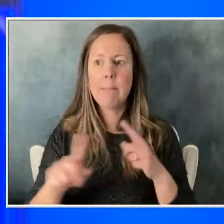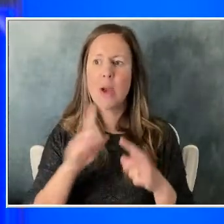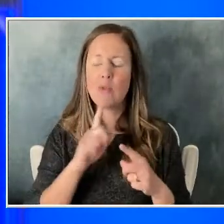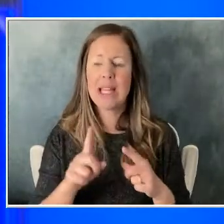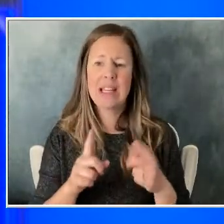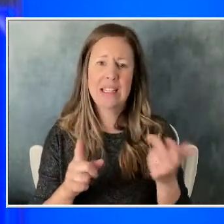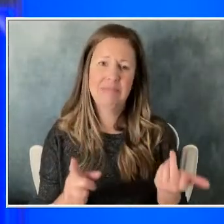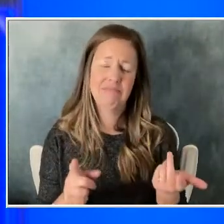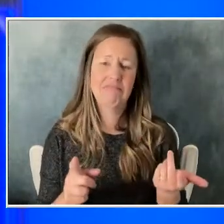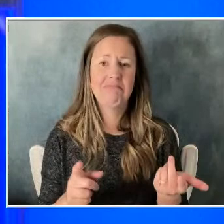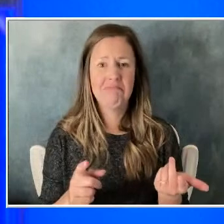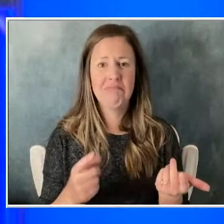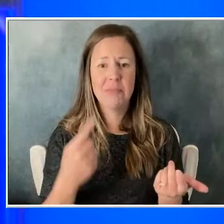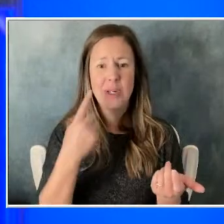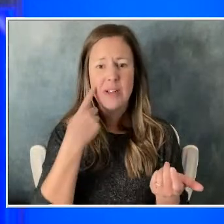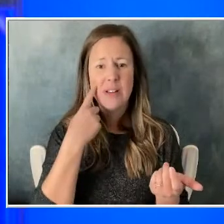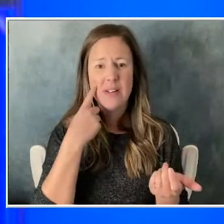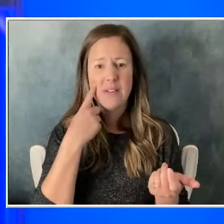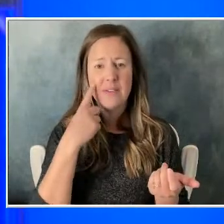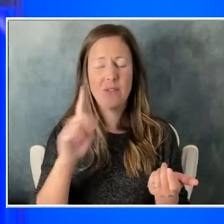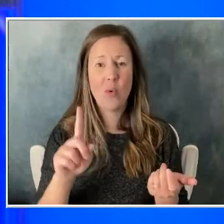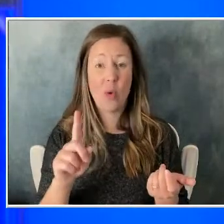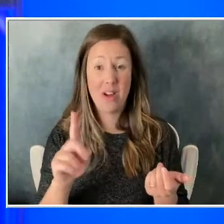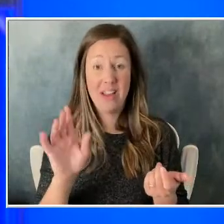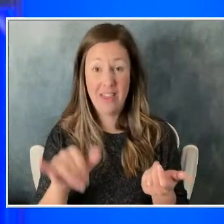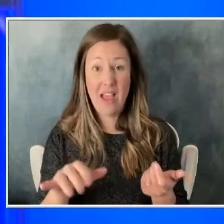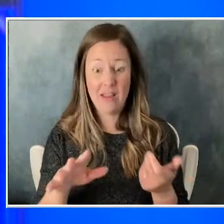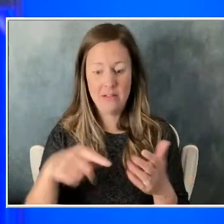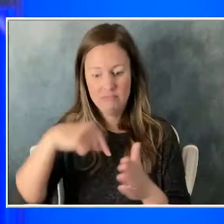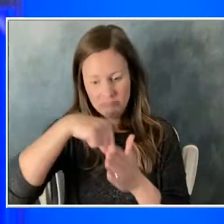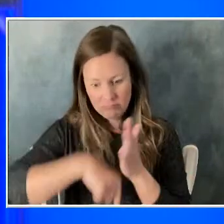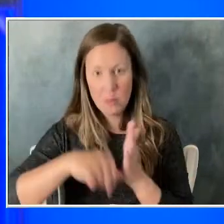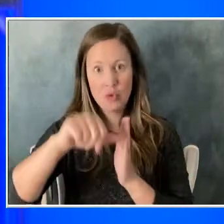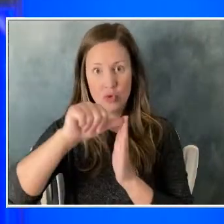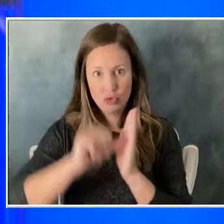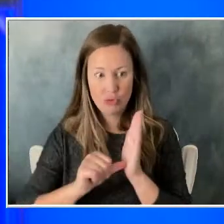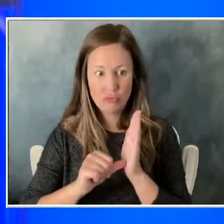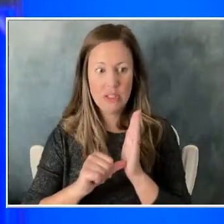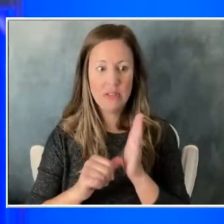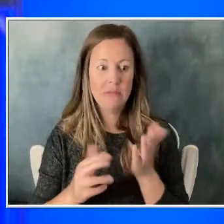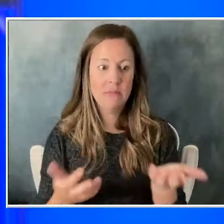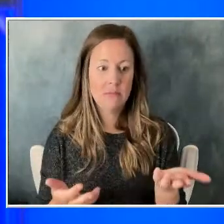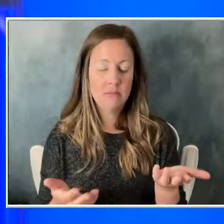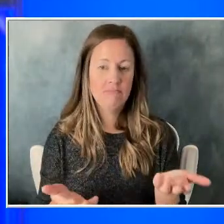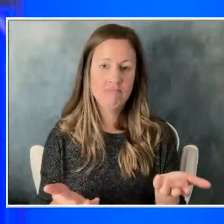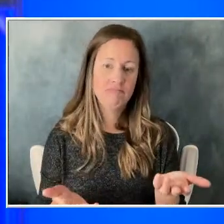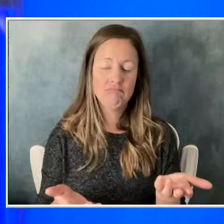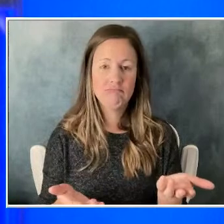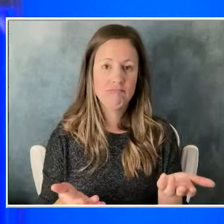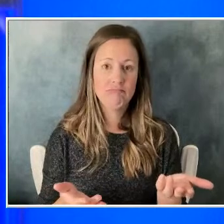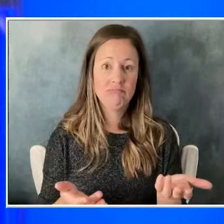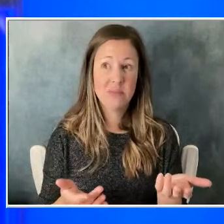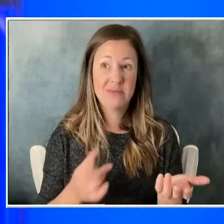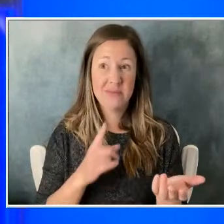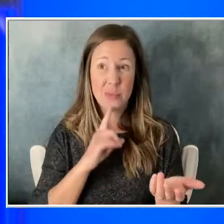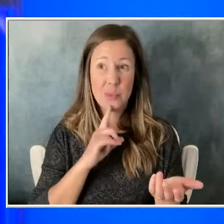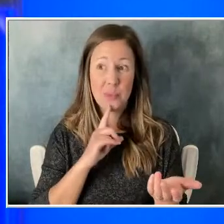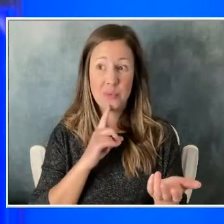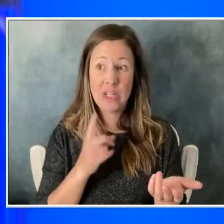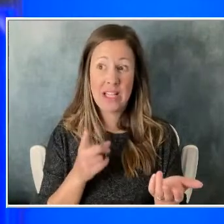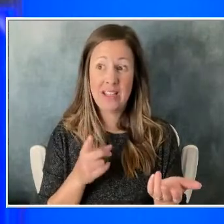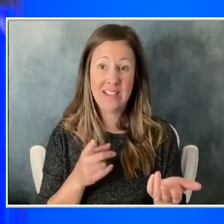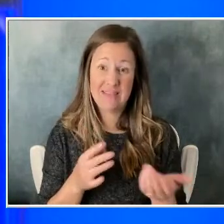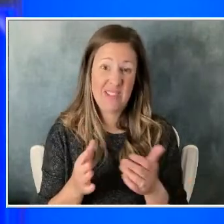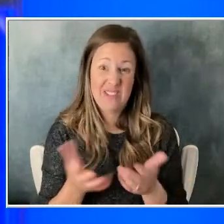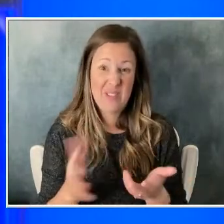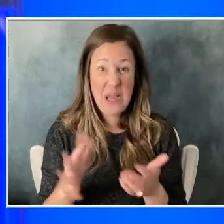the big operation that I had done, it was really easy to go. They even sent me,